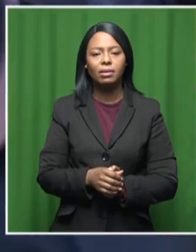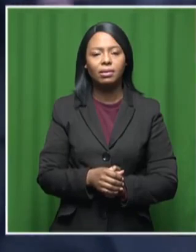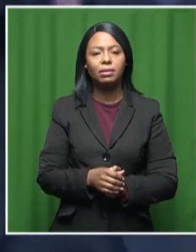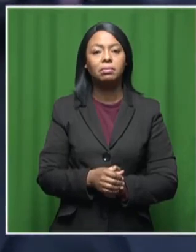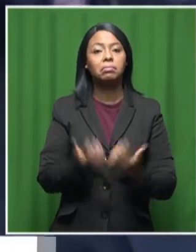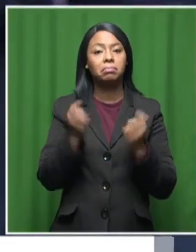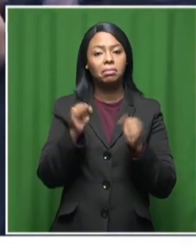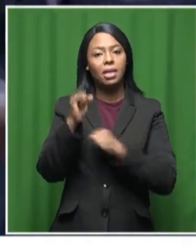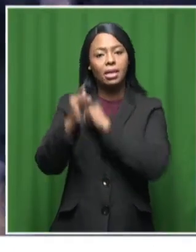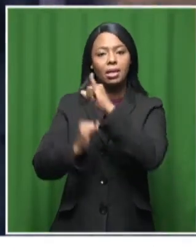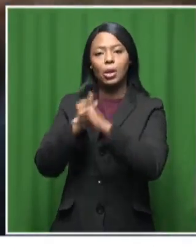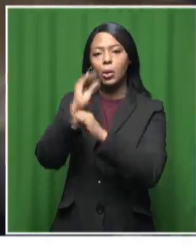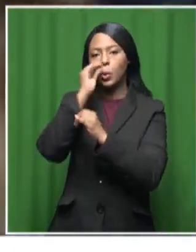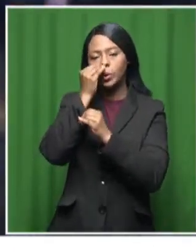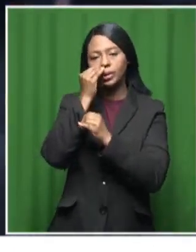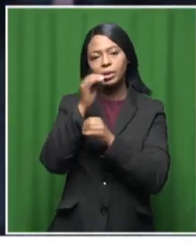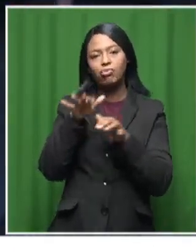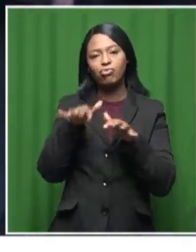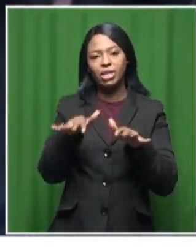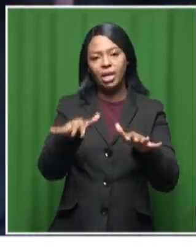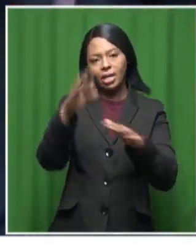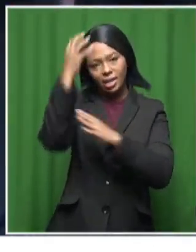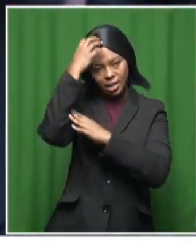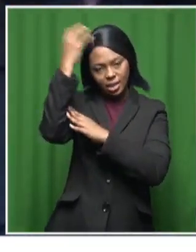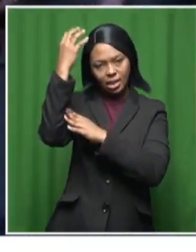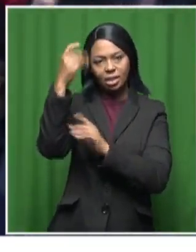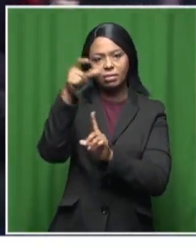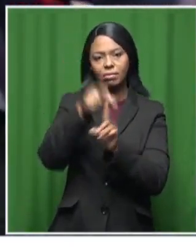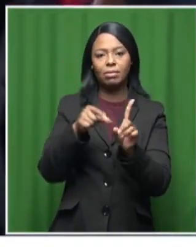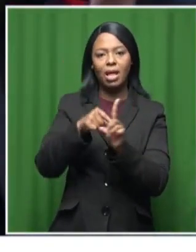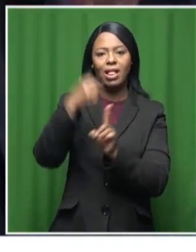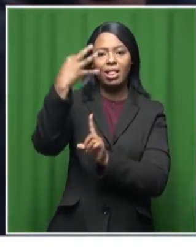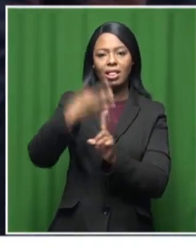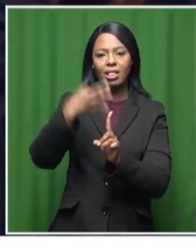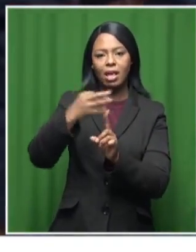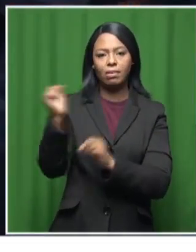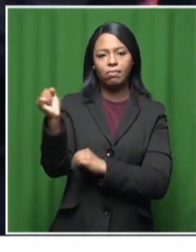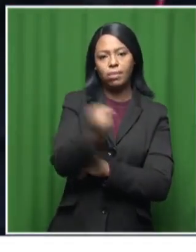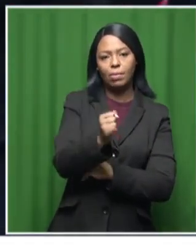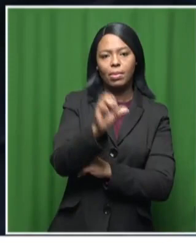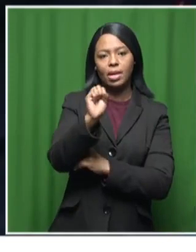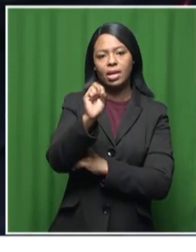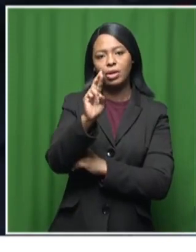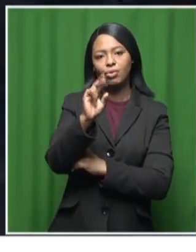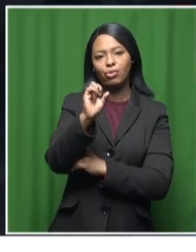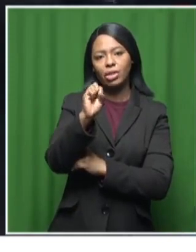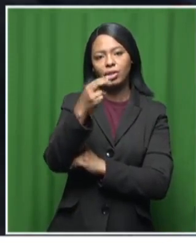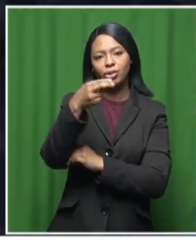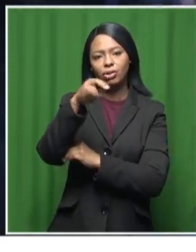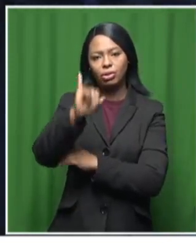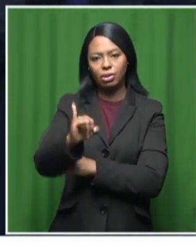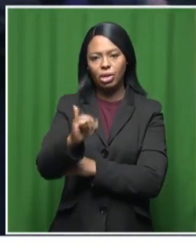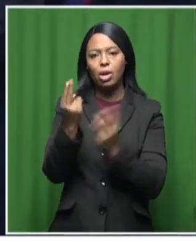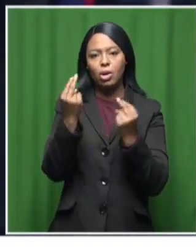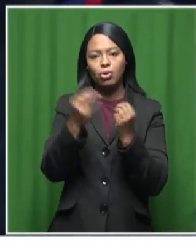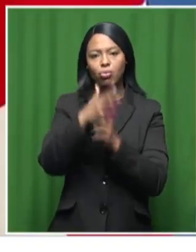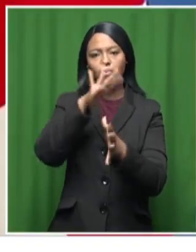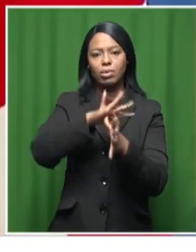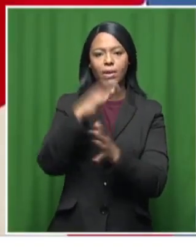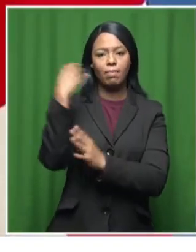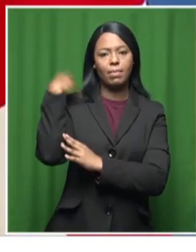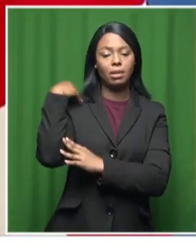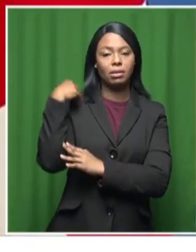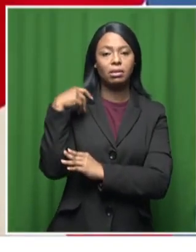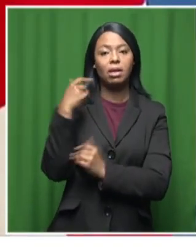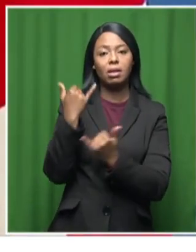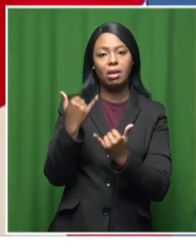And in international news, Britain's King Charles III will this morning appoint Rishi Sunak as the country's new Prime Minister. And